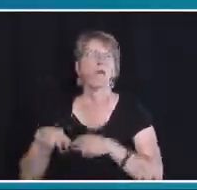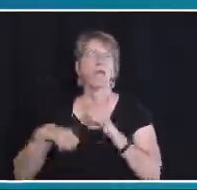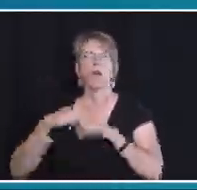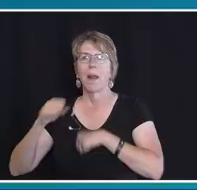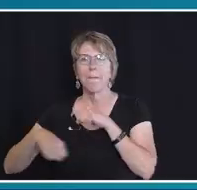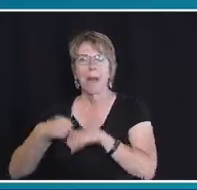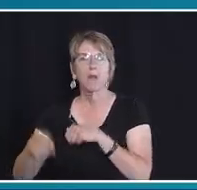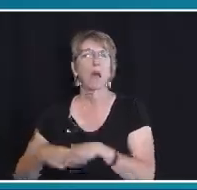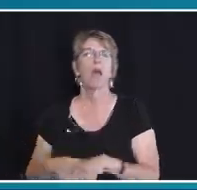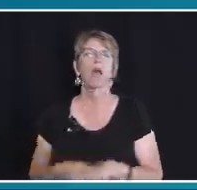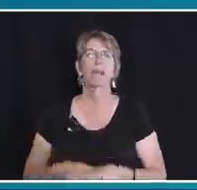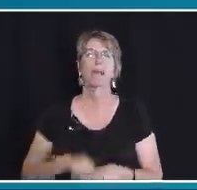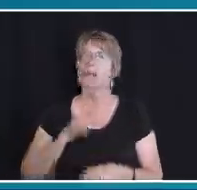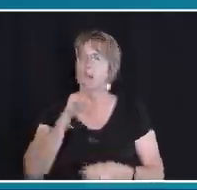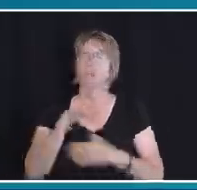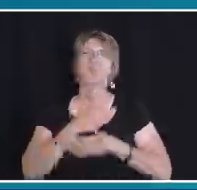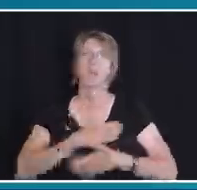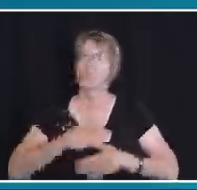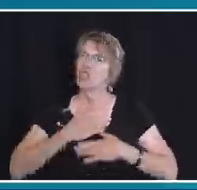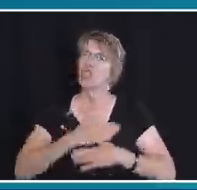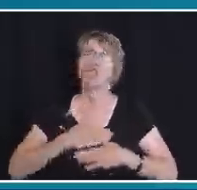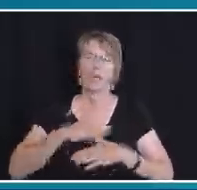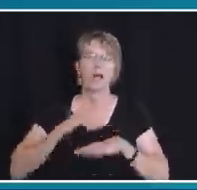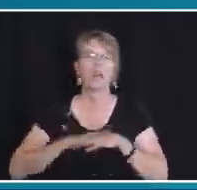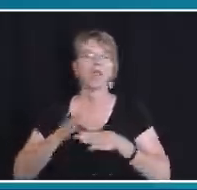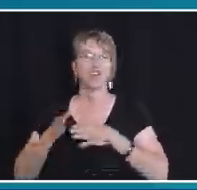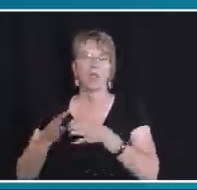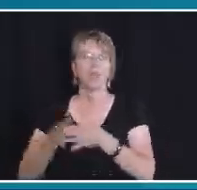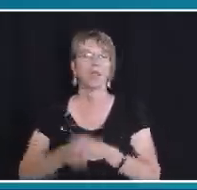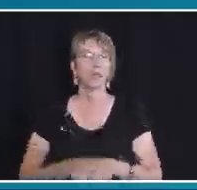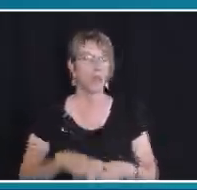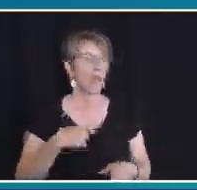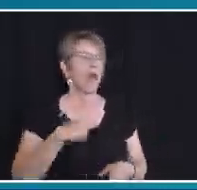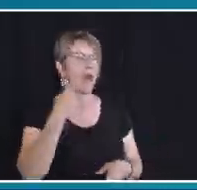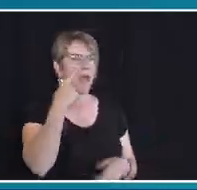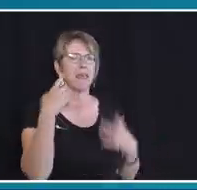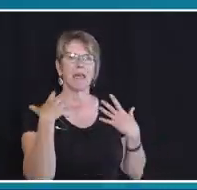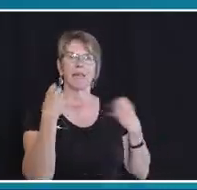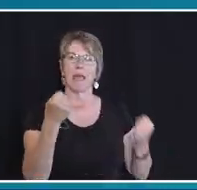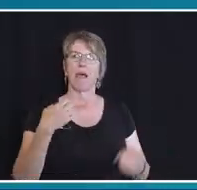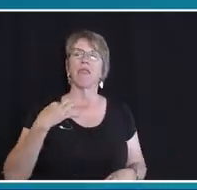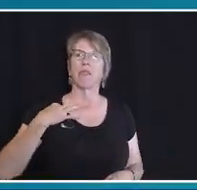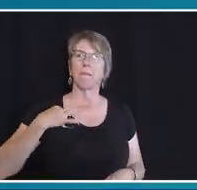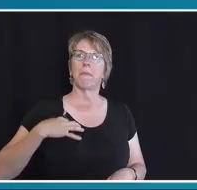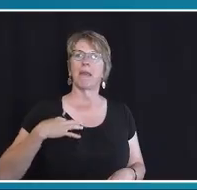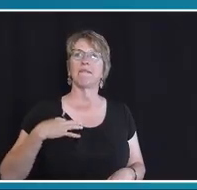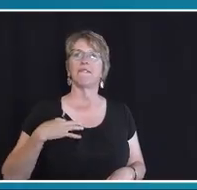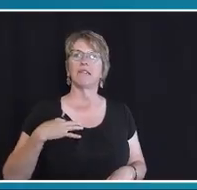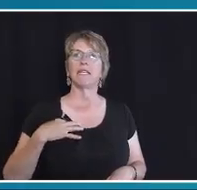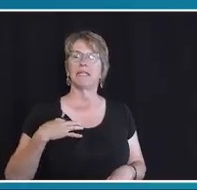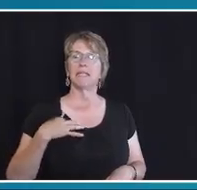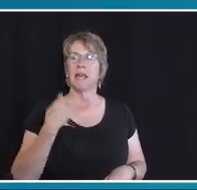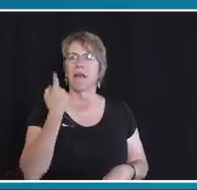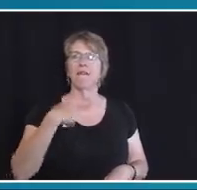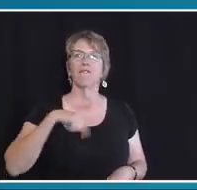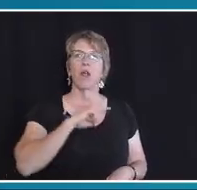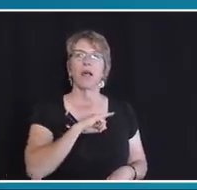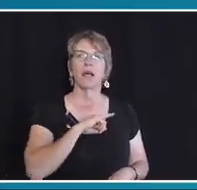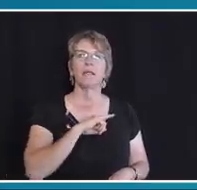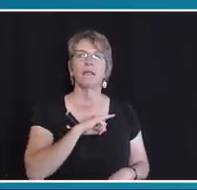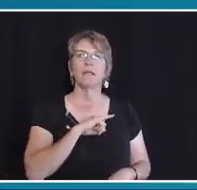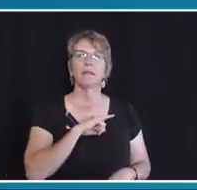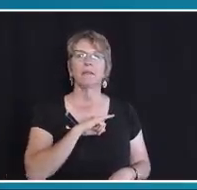really enjoy being out on the trails. I think the health benefits are huge for us as